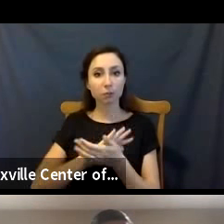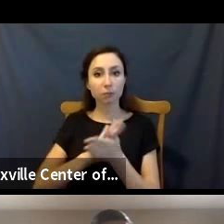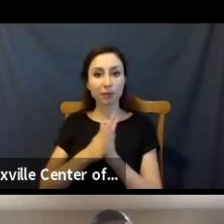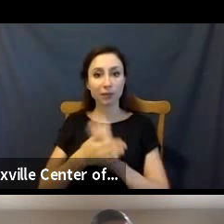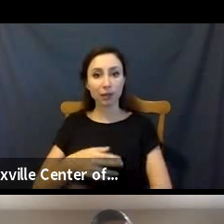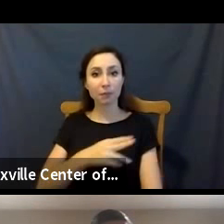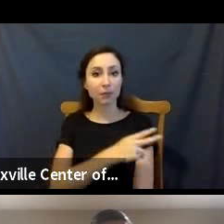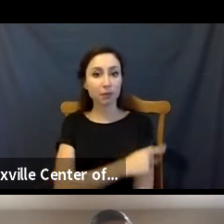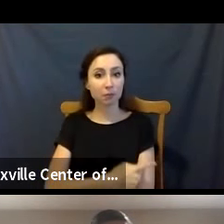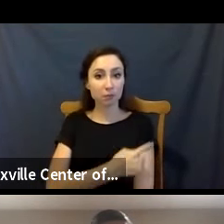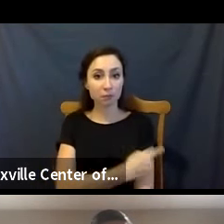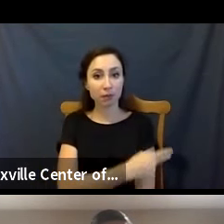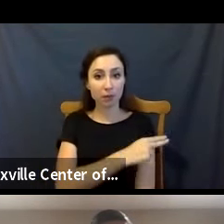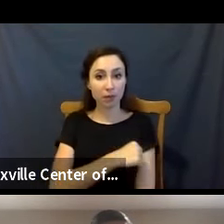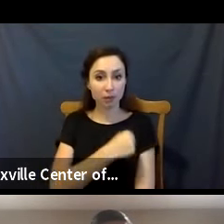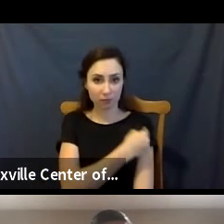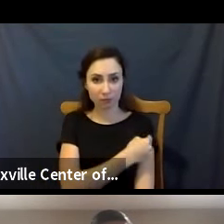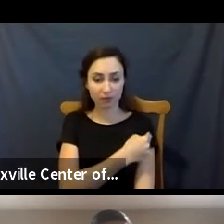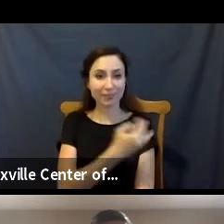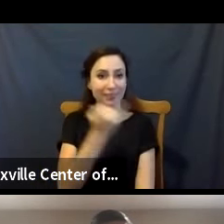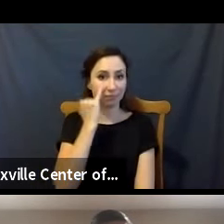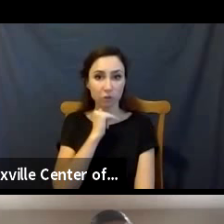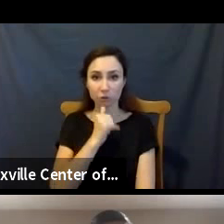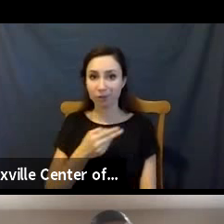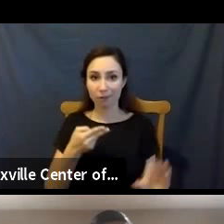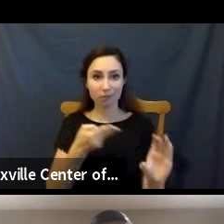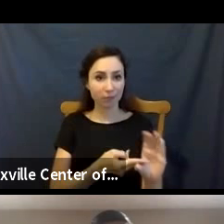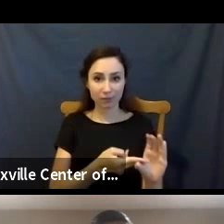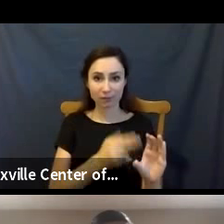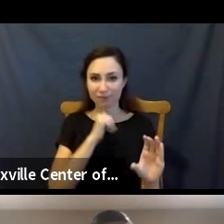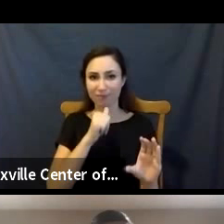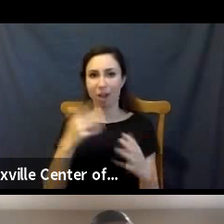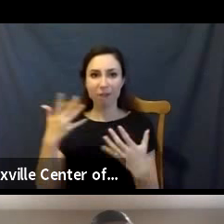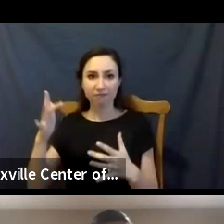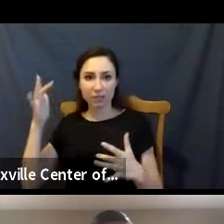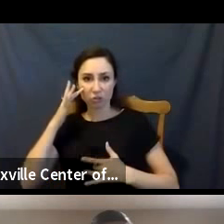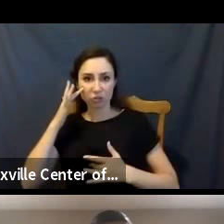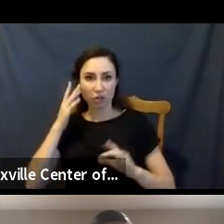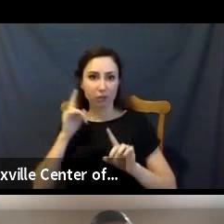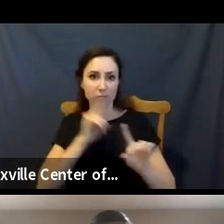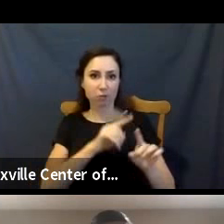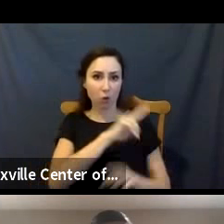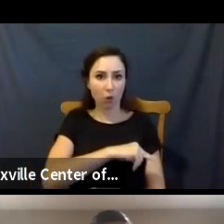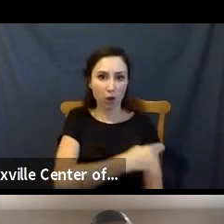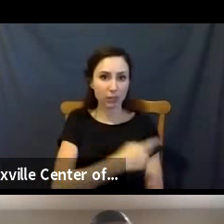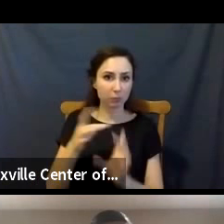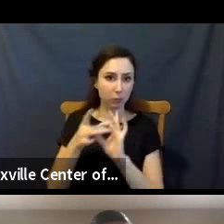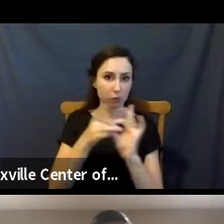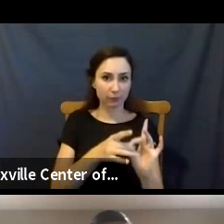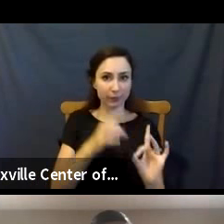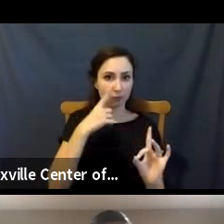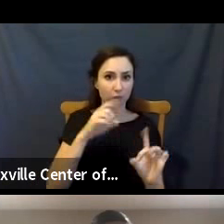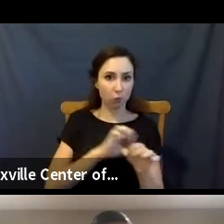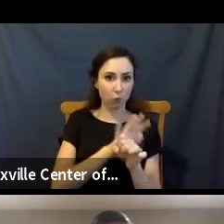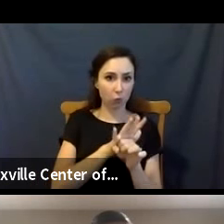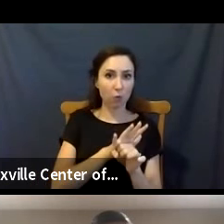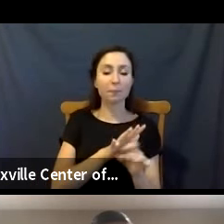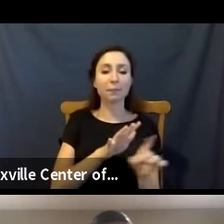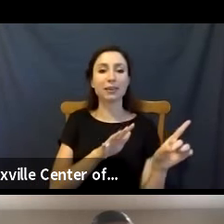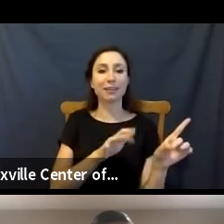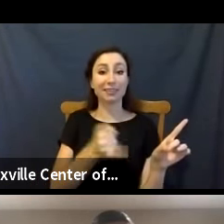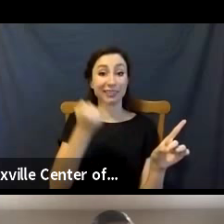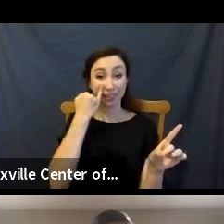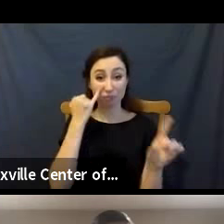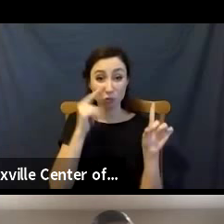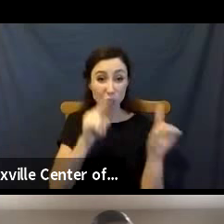a hospital, if you are not admitted for a COVID diagnosis or COVID-related diagnosis, is very,